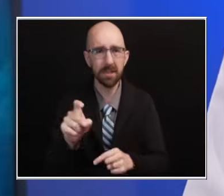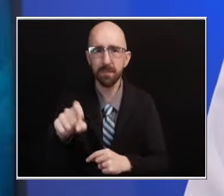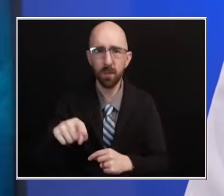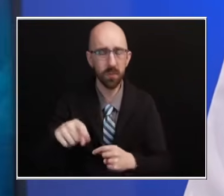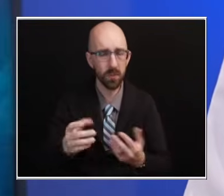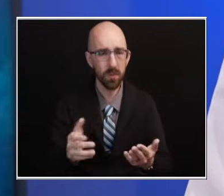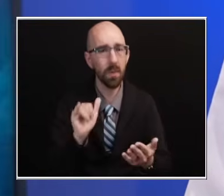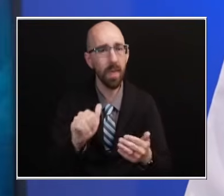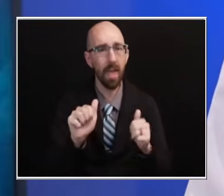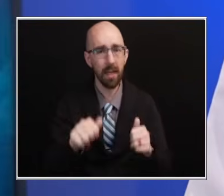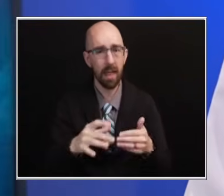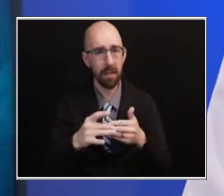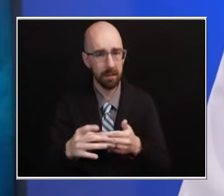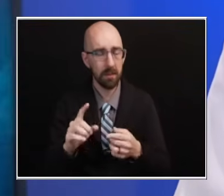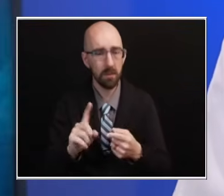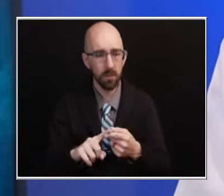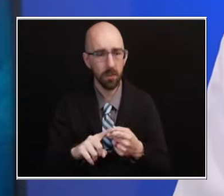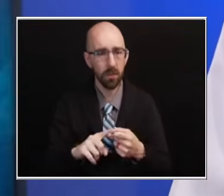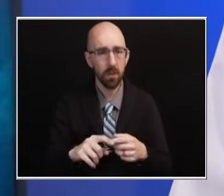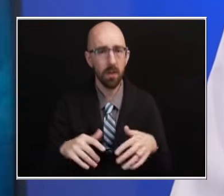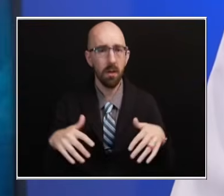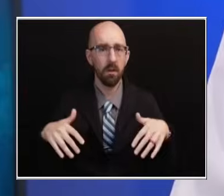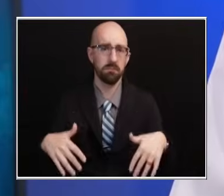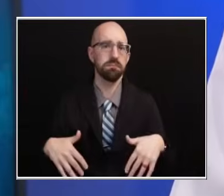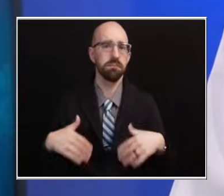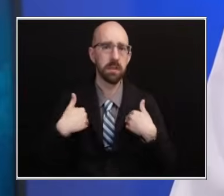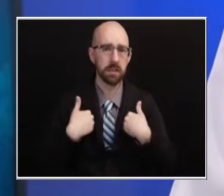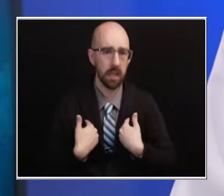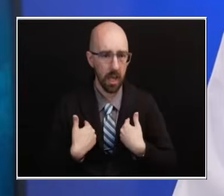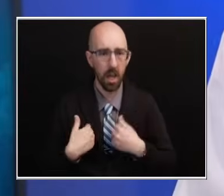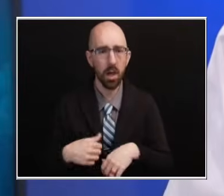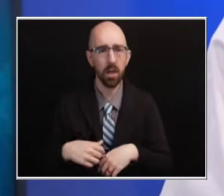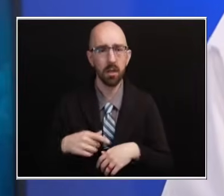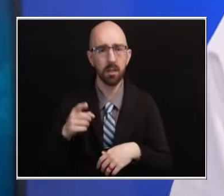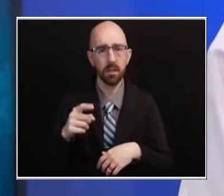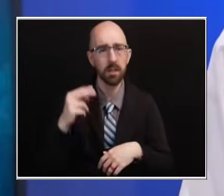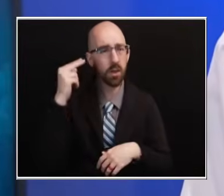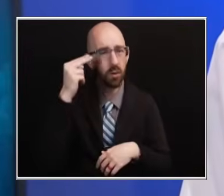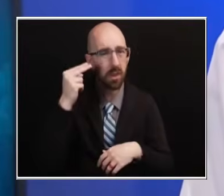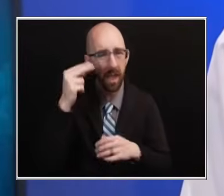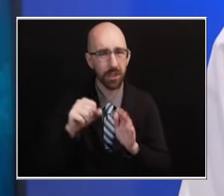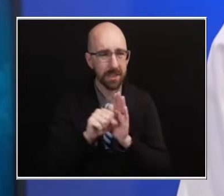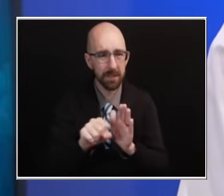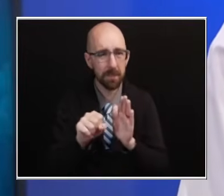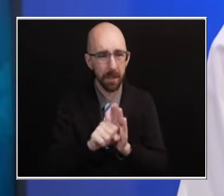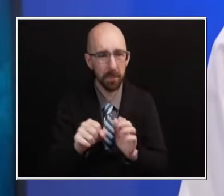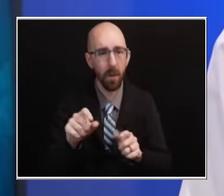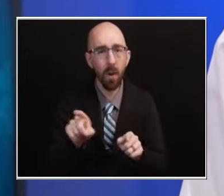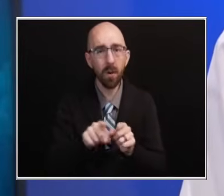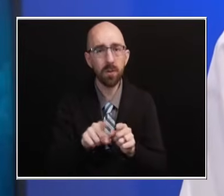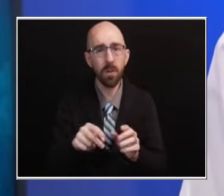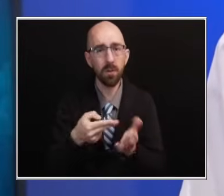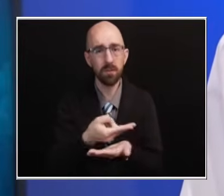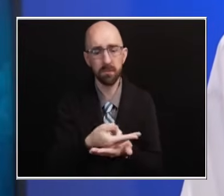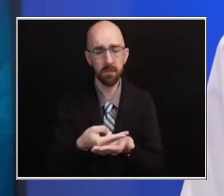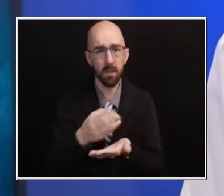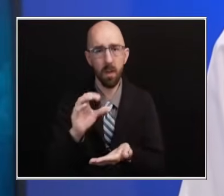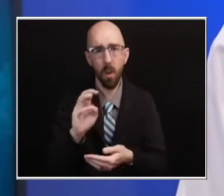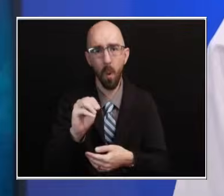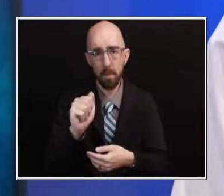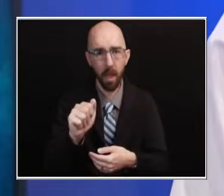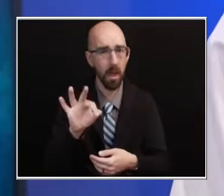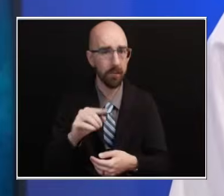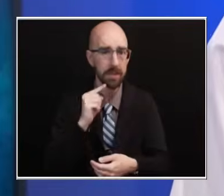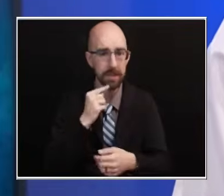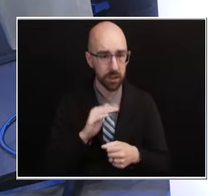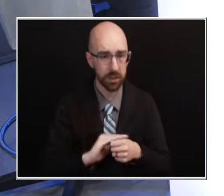lead to lethargy, focal neurologic symptoms, and then even coma if it's severe enough. So you have this